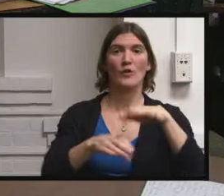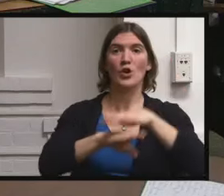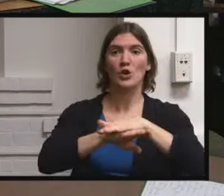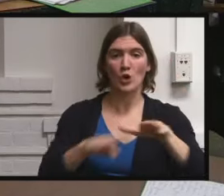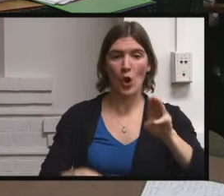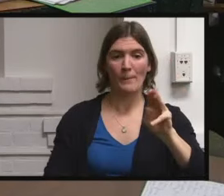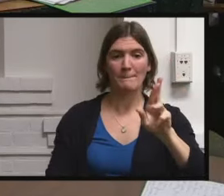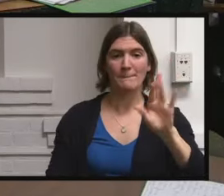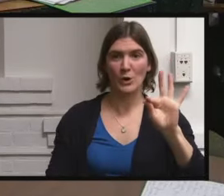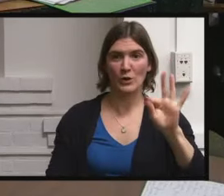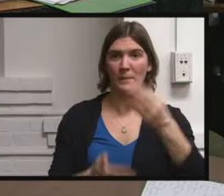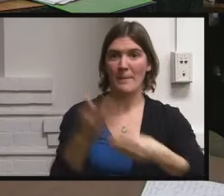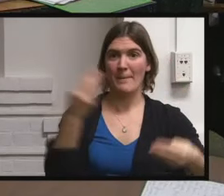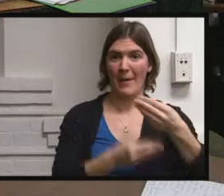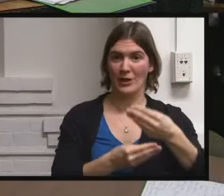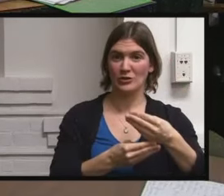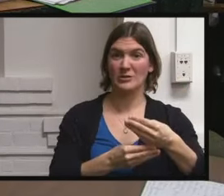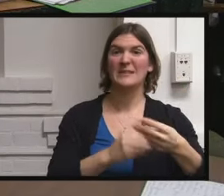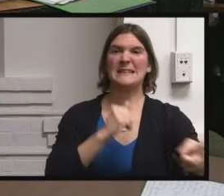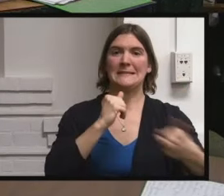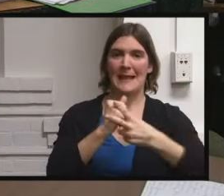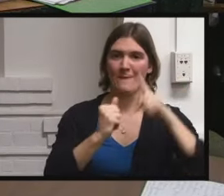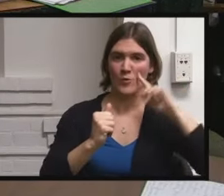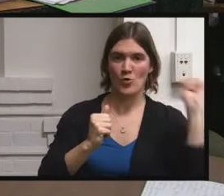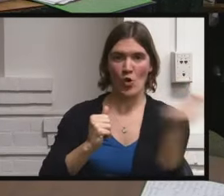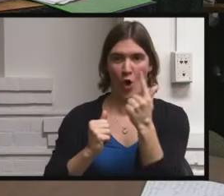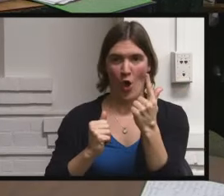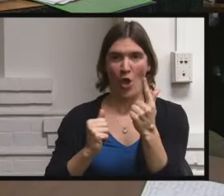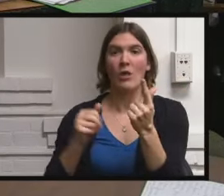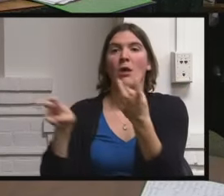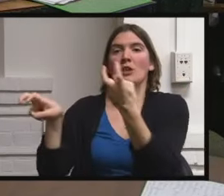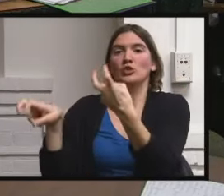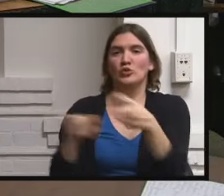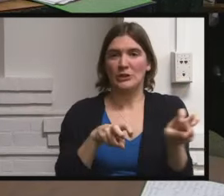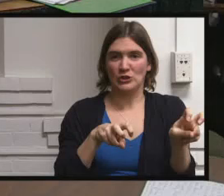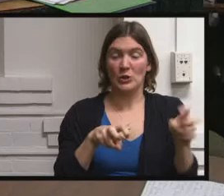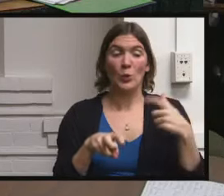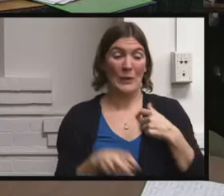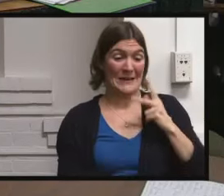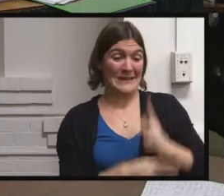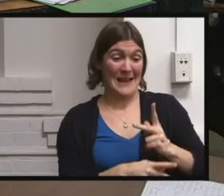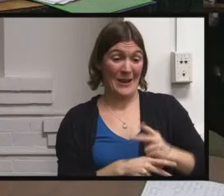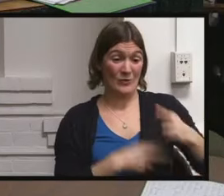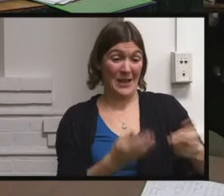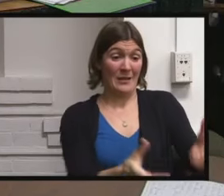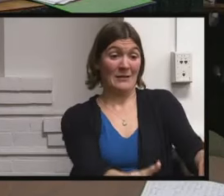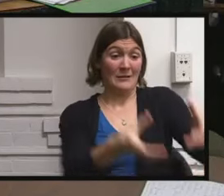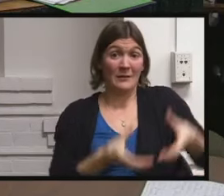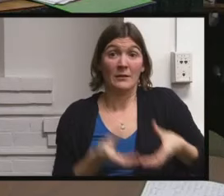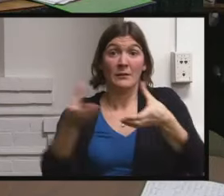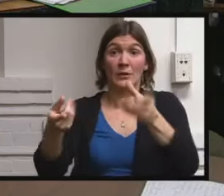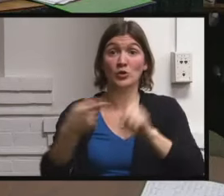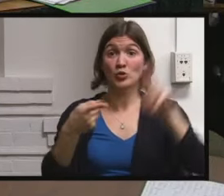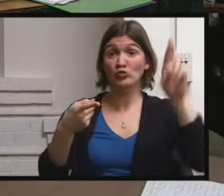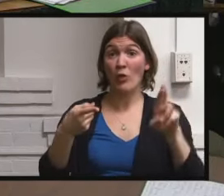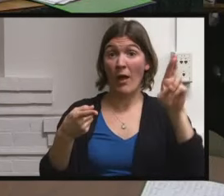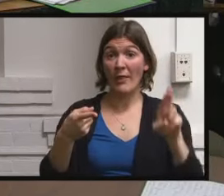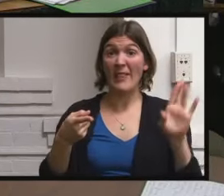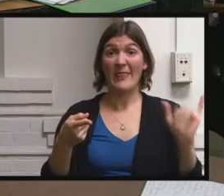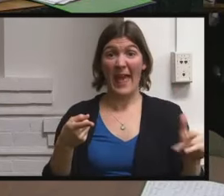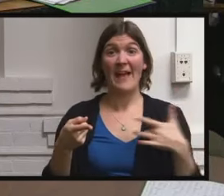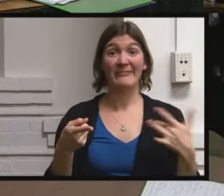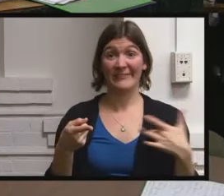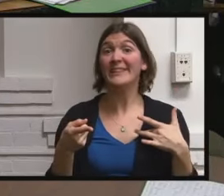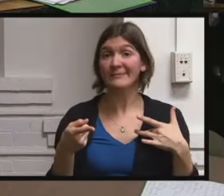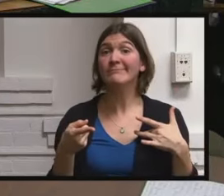budget and achieve those savings and go through the transition that we had described in these materials now appears to be